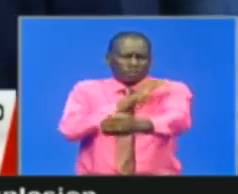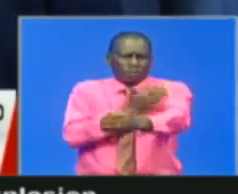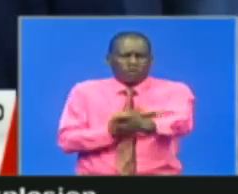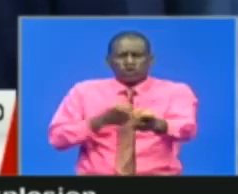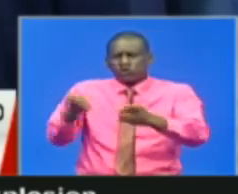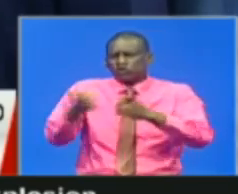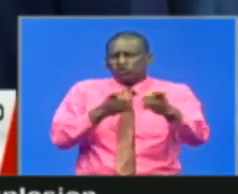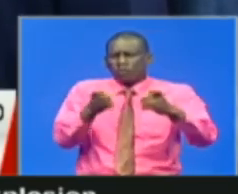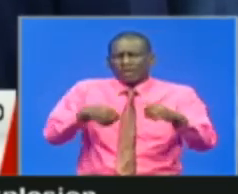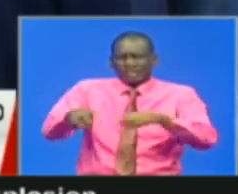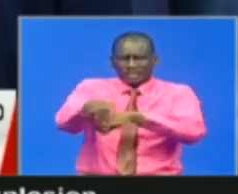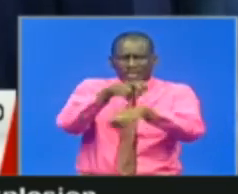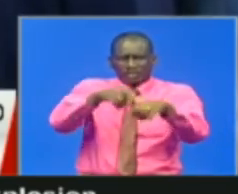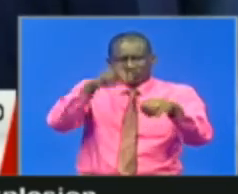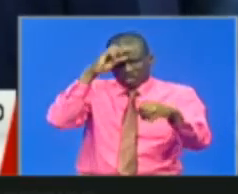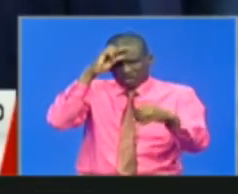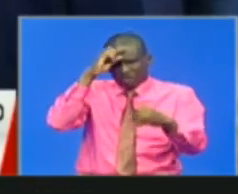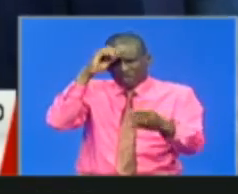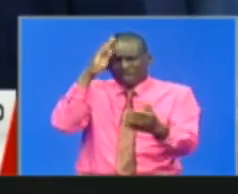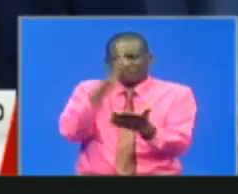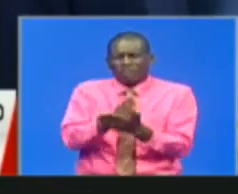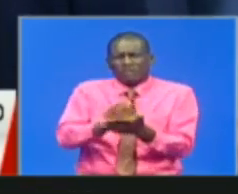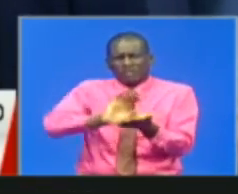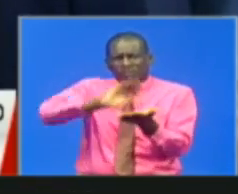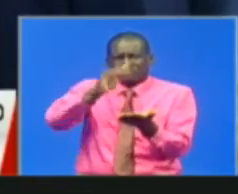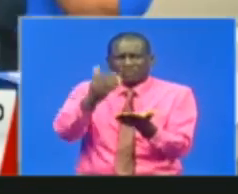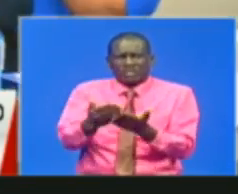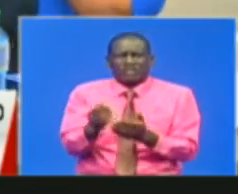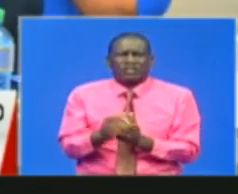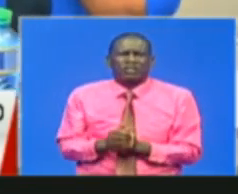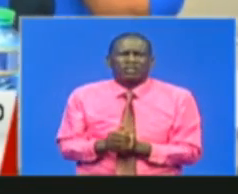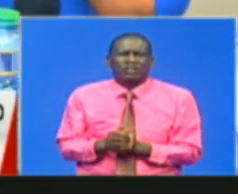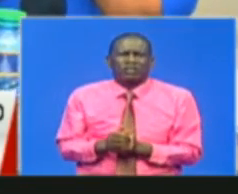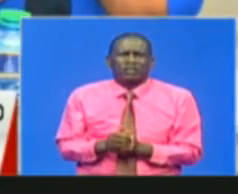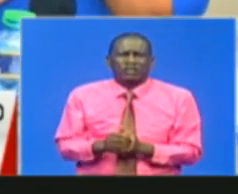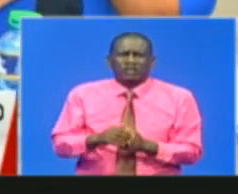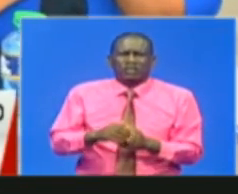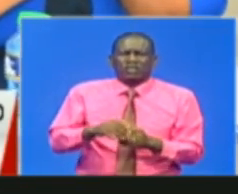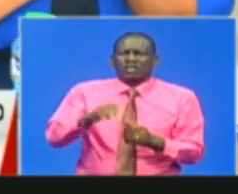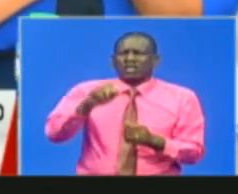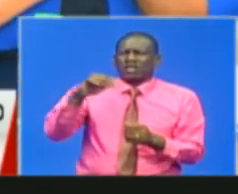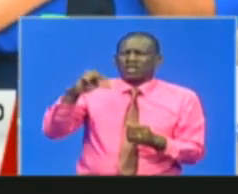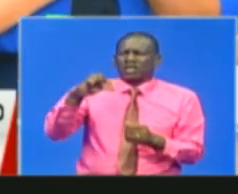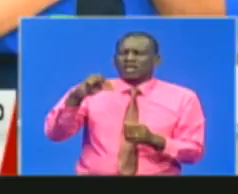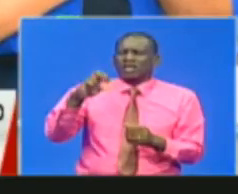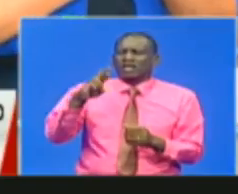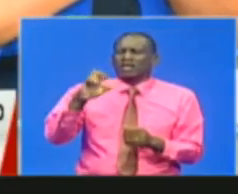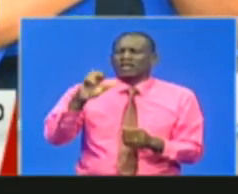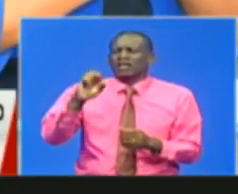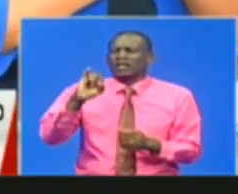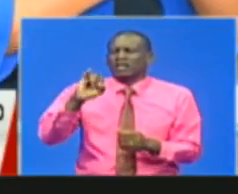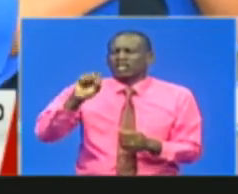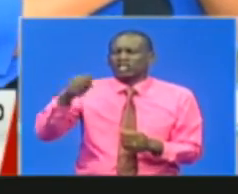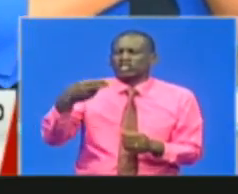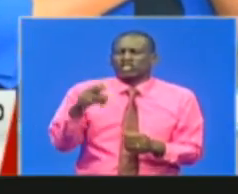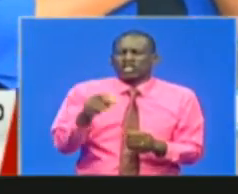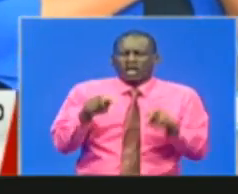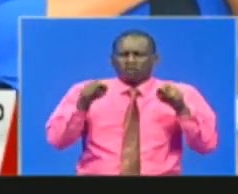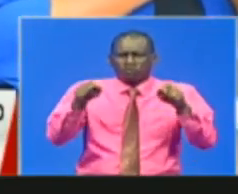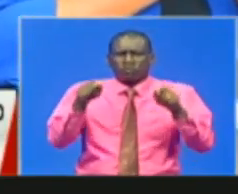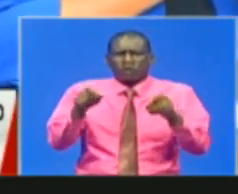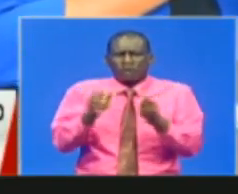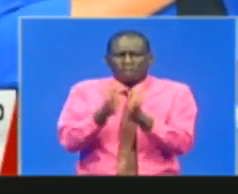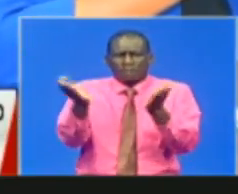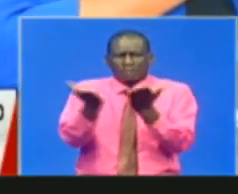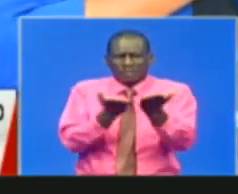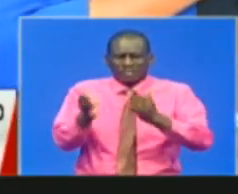such national government affirmative funds. Ngirichi has accused Public Service, Youth and Gender Affairs